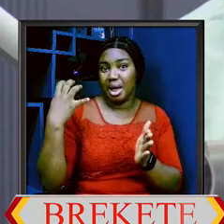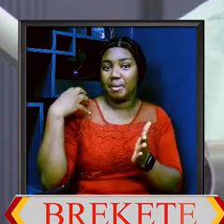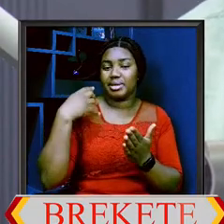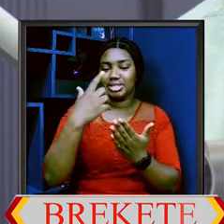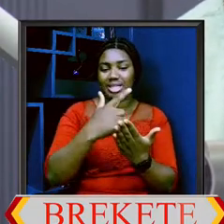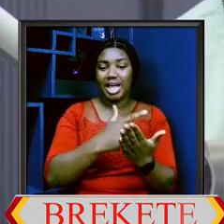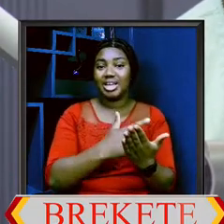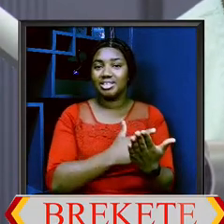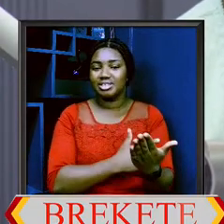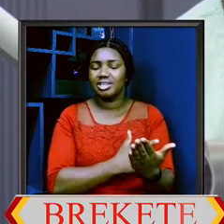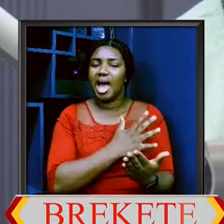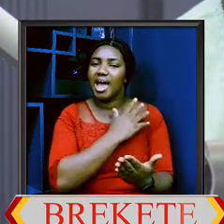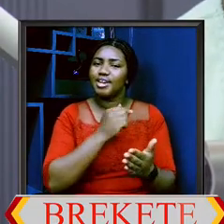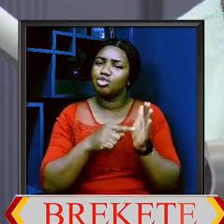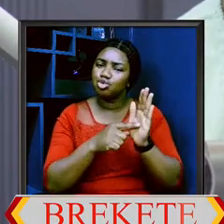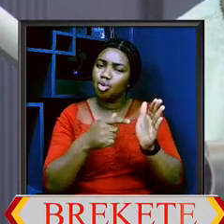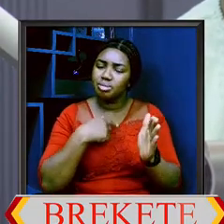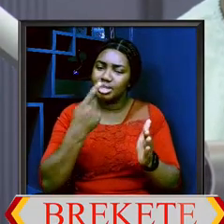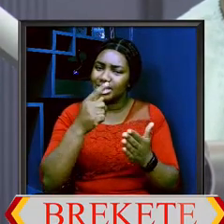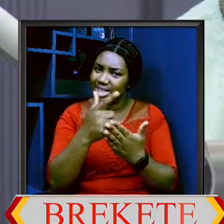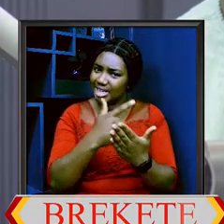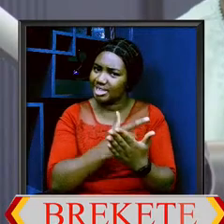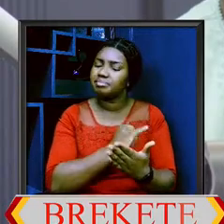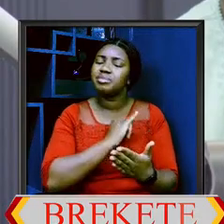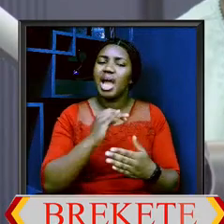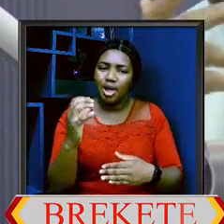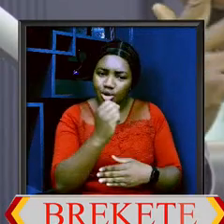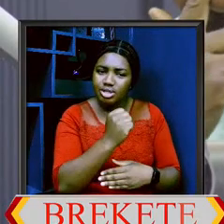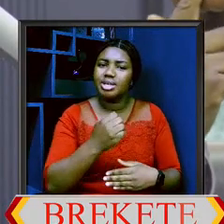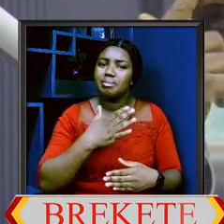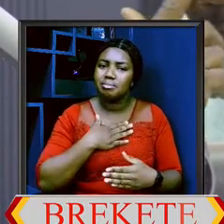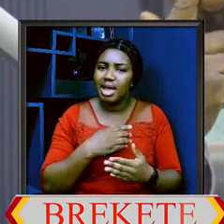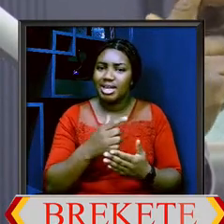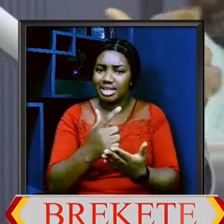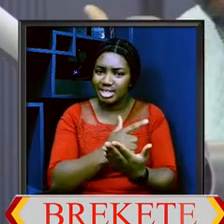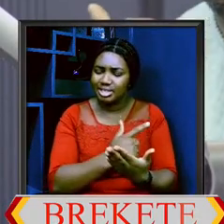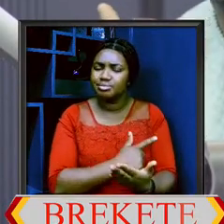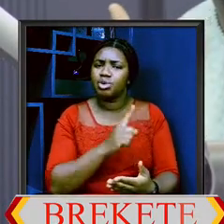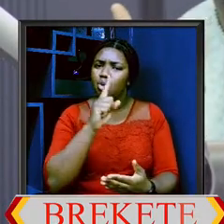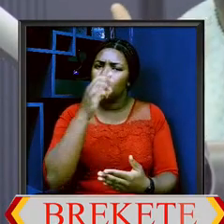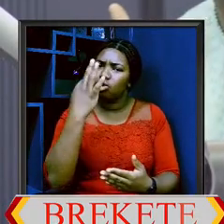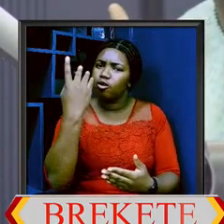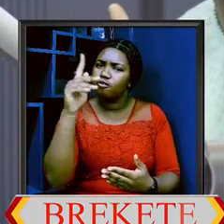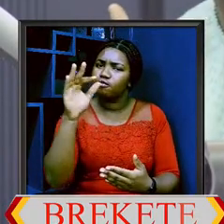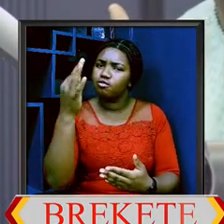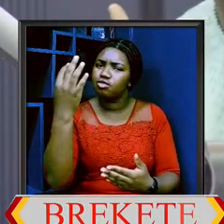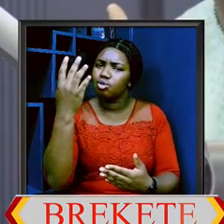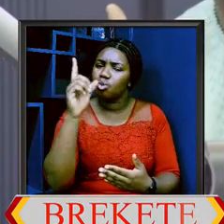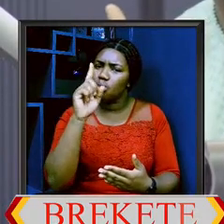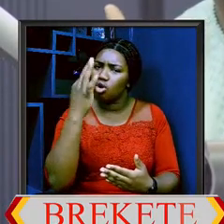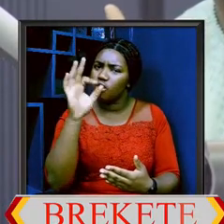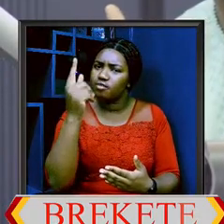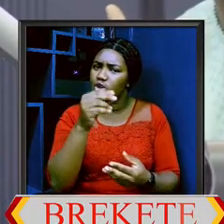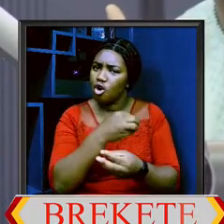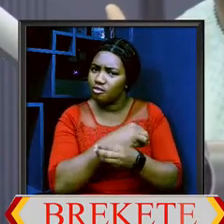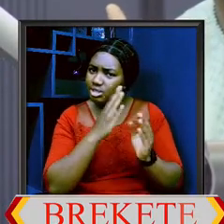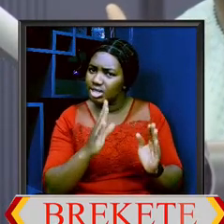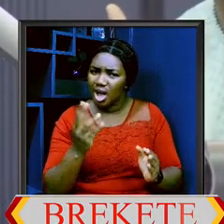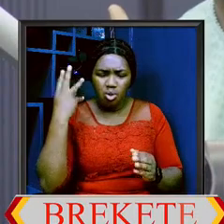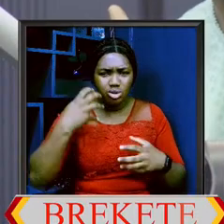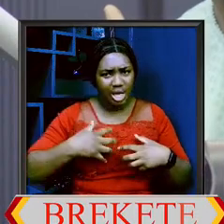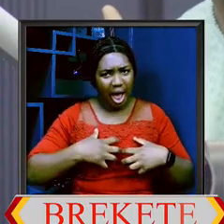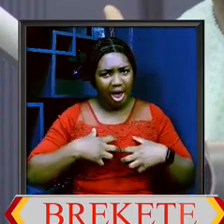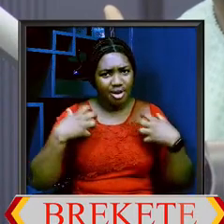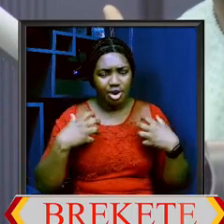sir and they show me the list I even collected my own from me one of the officer I met corelon he was